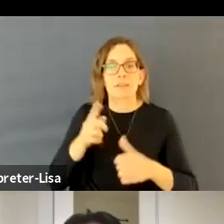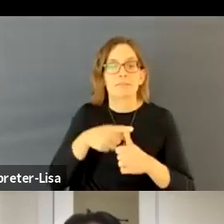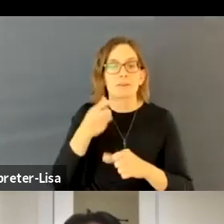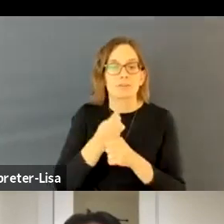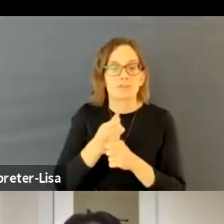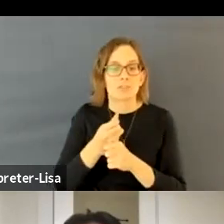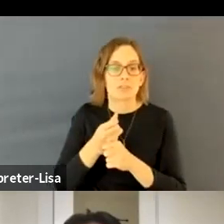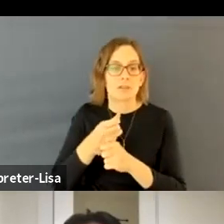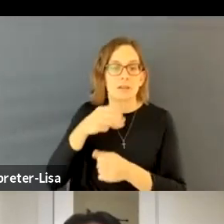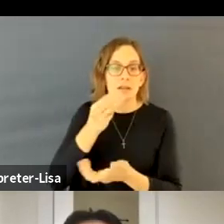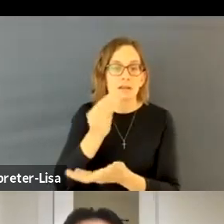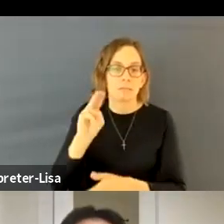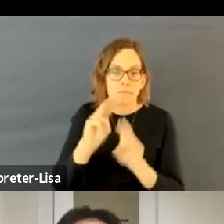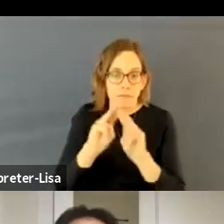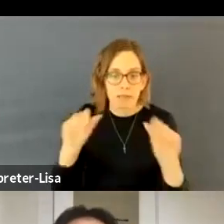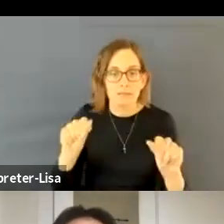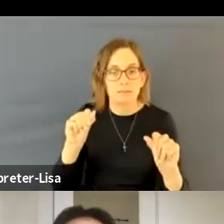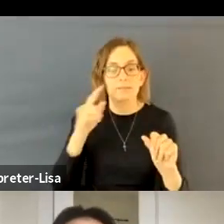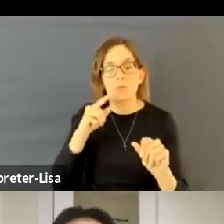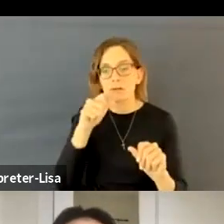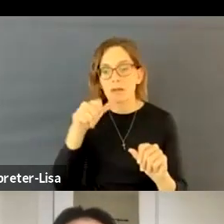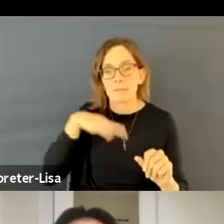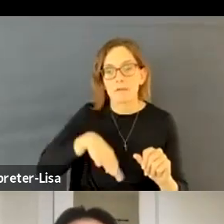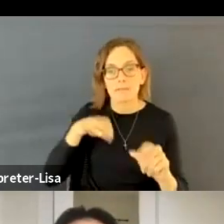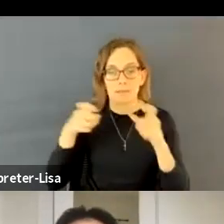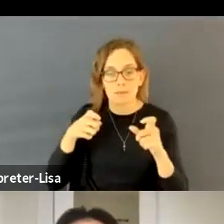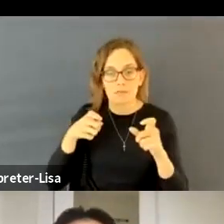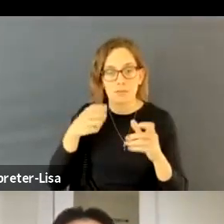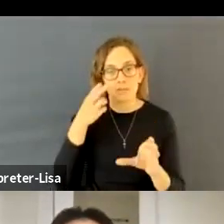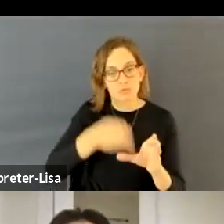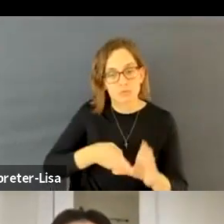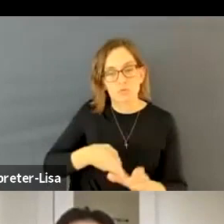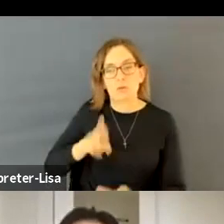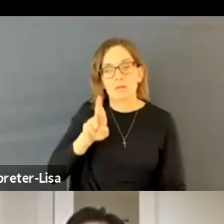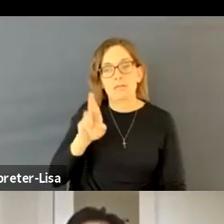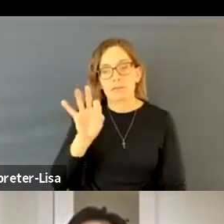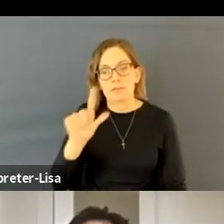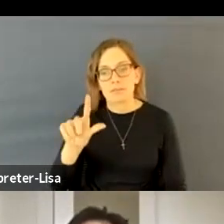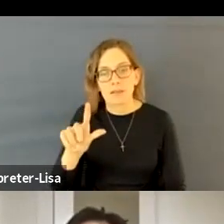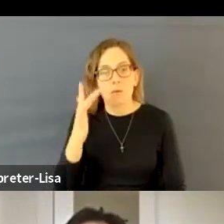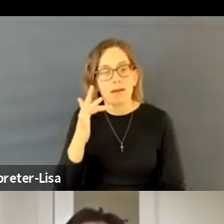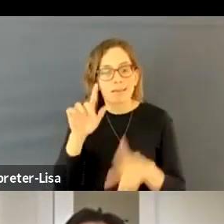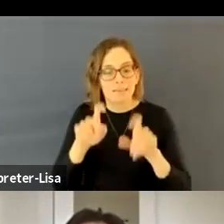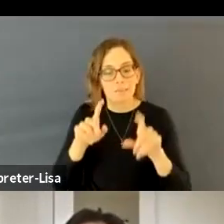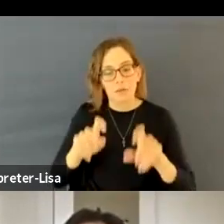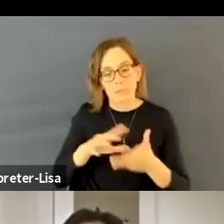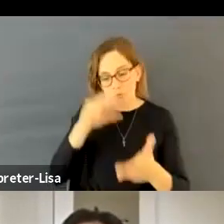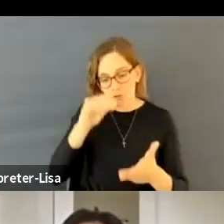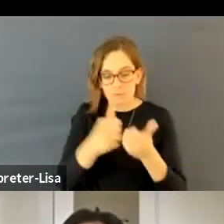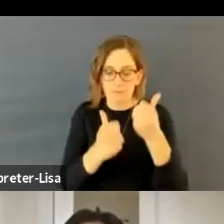nonprofit management. I joined Rehearsals for Life because experimental learning is foundational to my